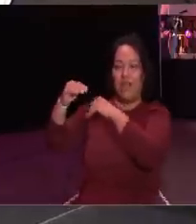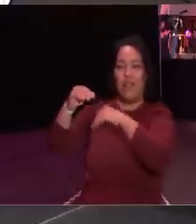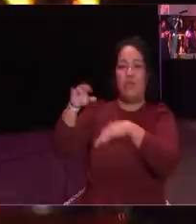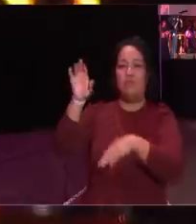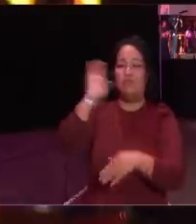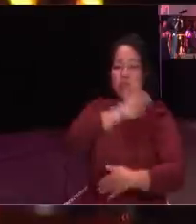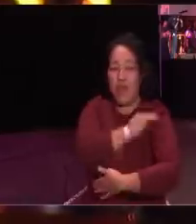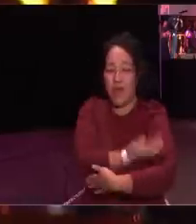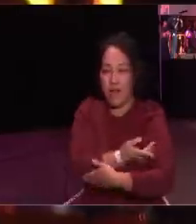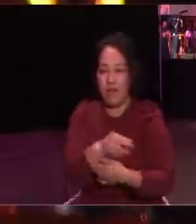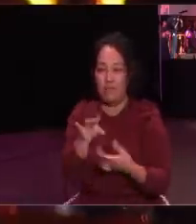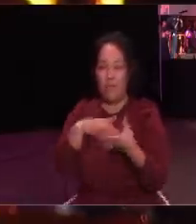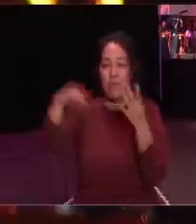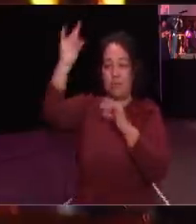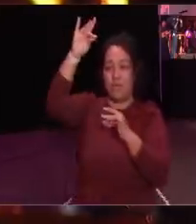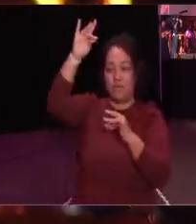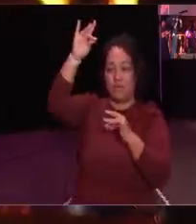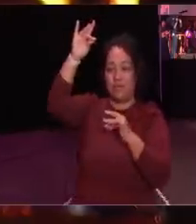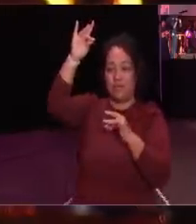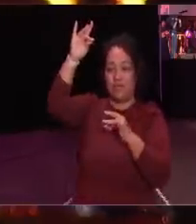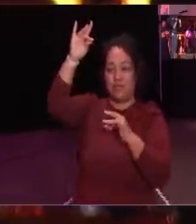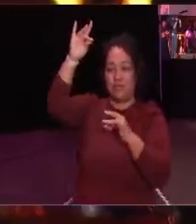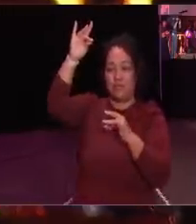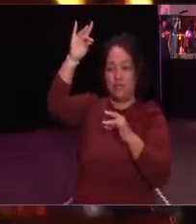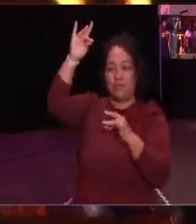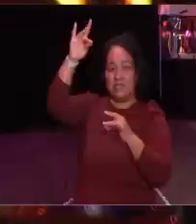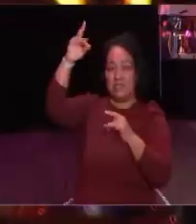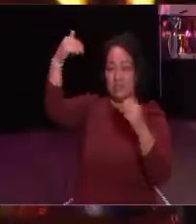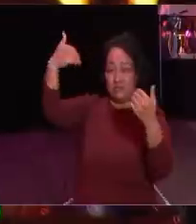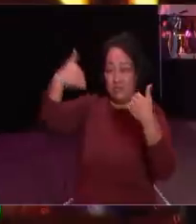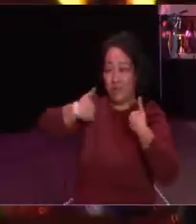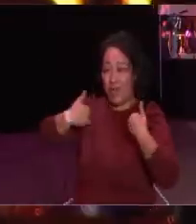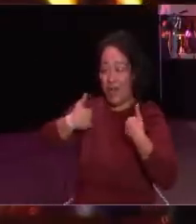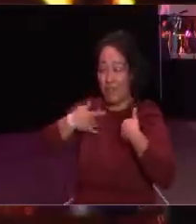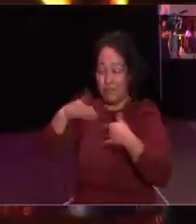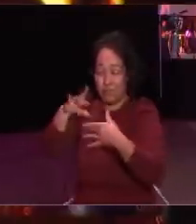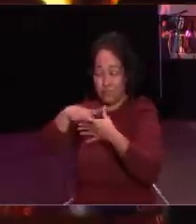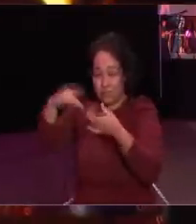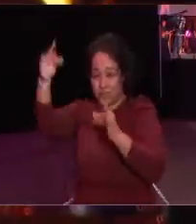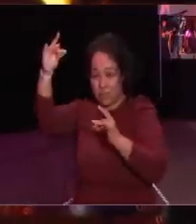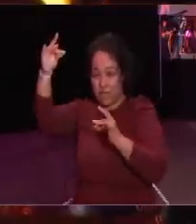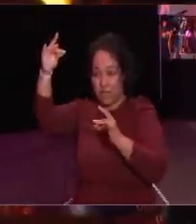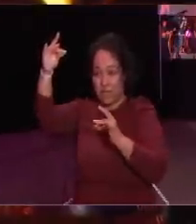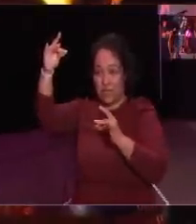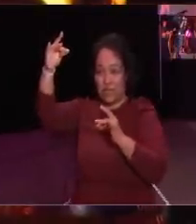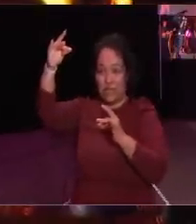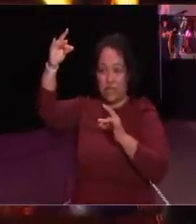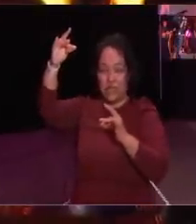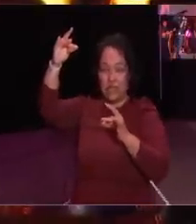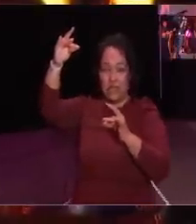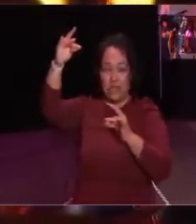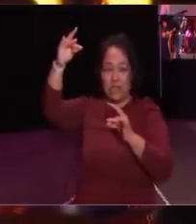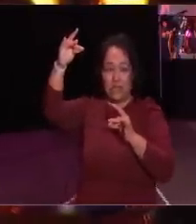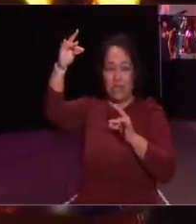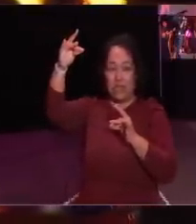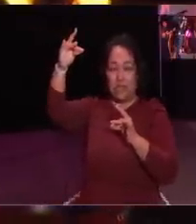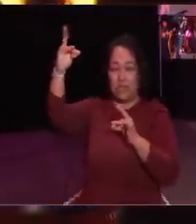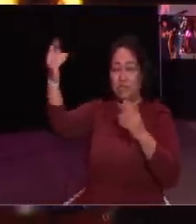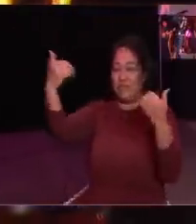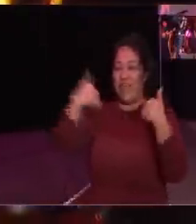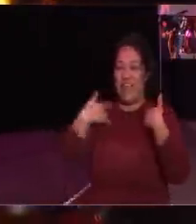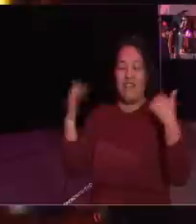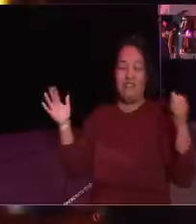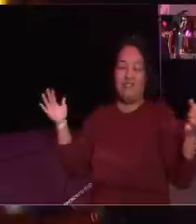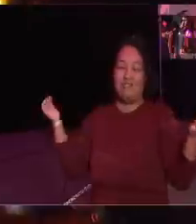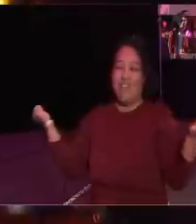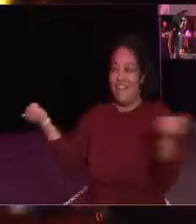is in the Holy Spirit. Y si usted tiene el Espíritu and Santo, if you have the Holy Spirit, usted tiene todo lo